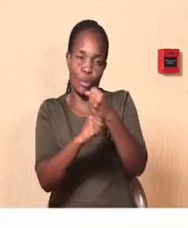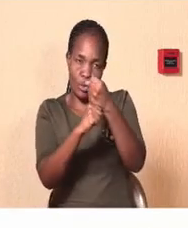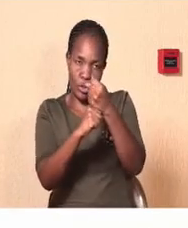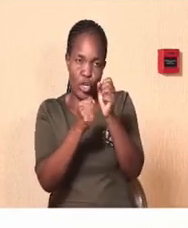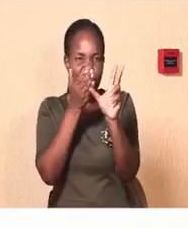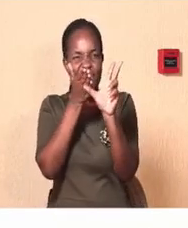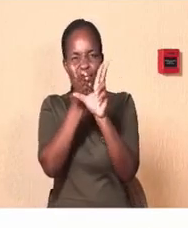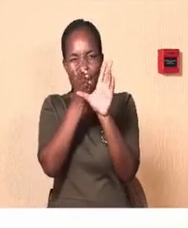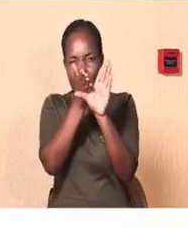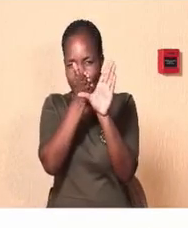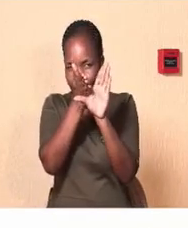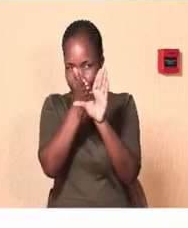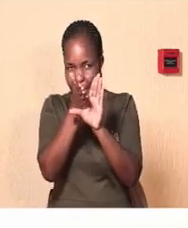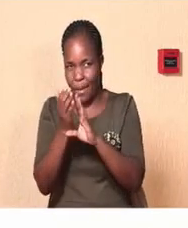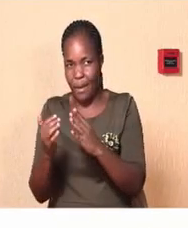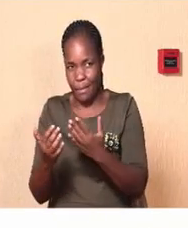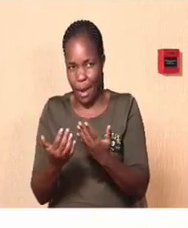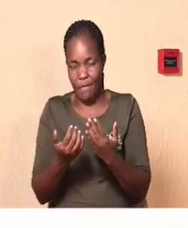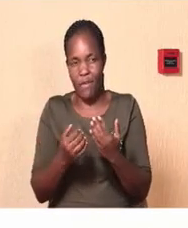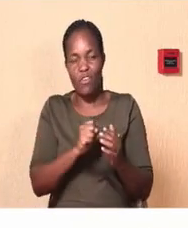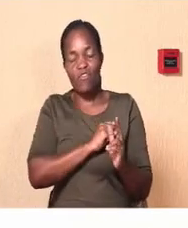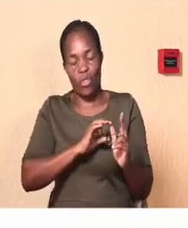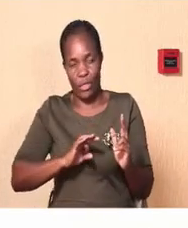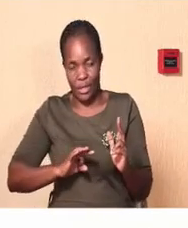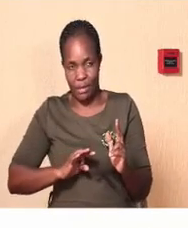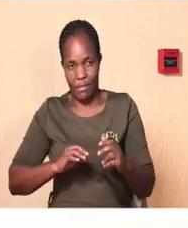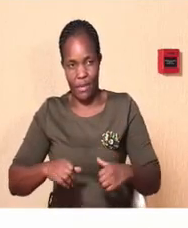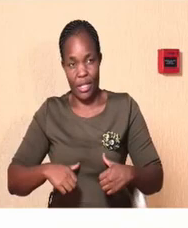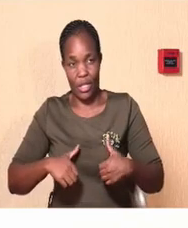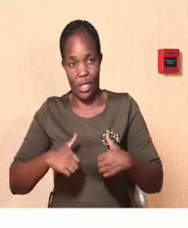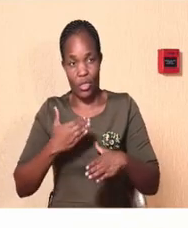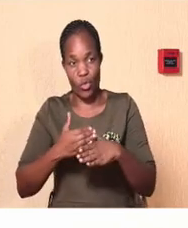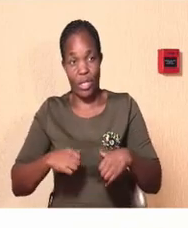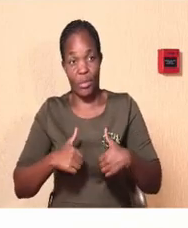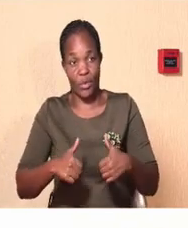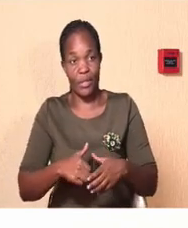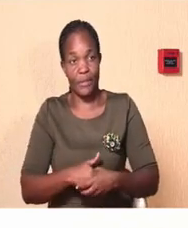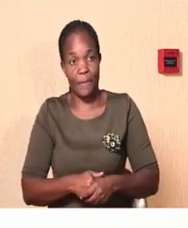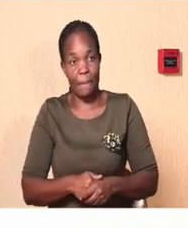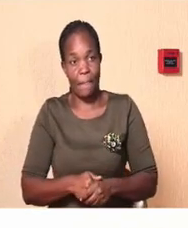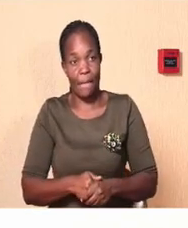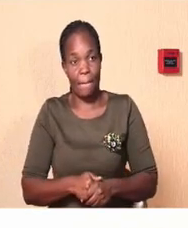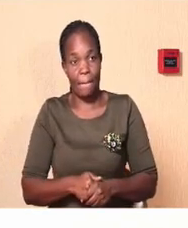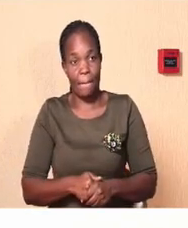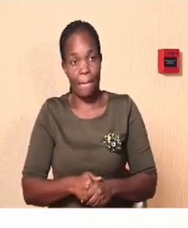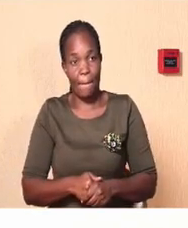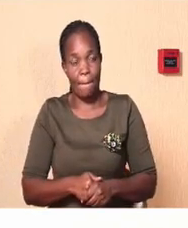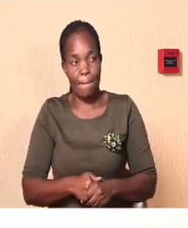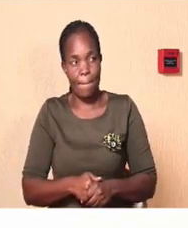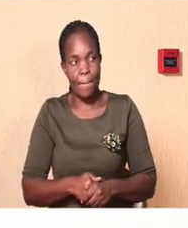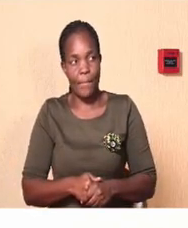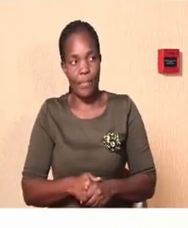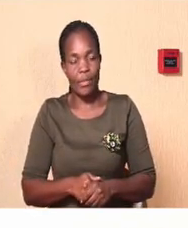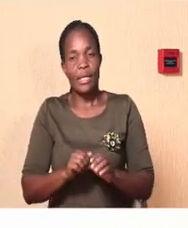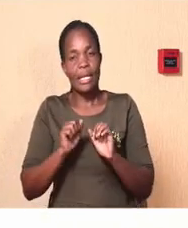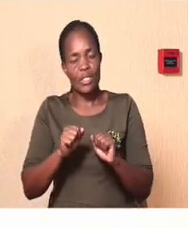professionals. Yes, we are fully aware that we are putting our